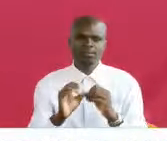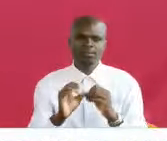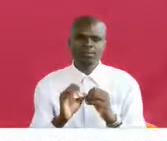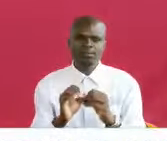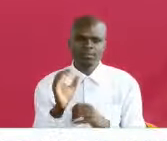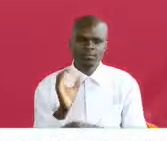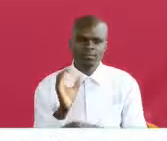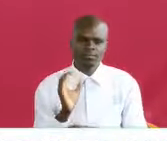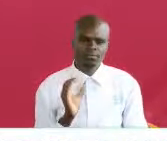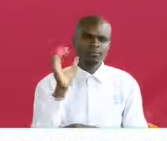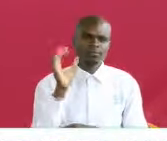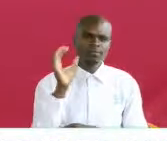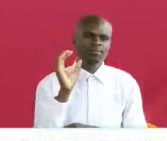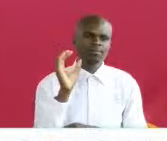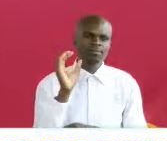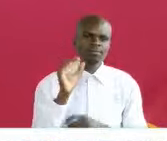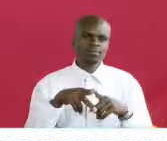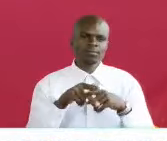Engineer